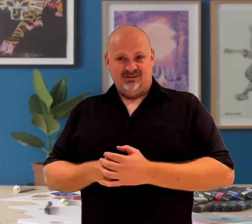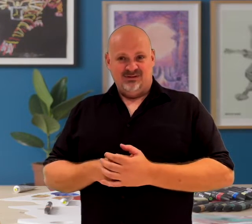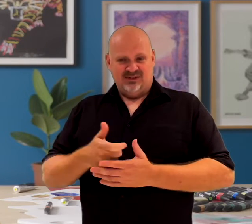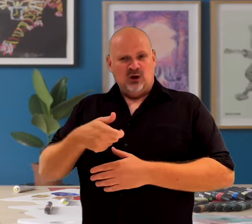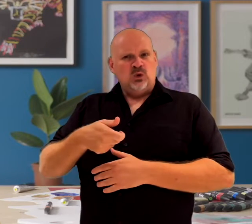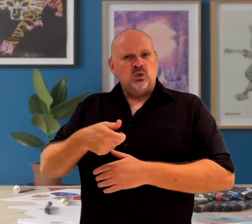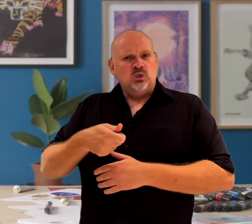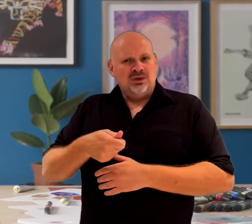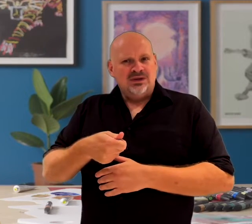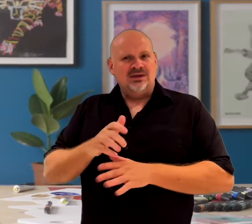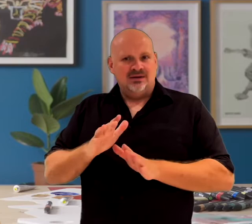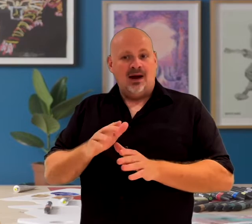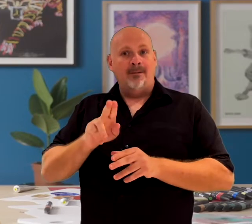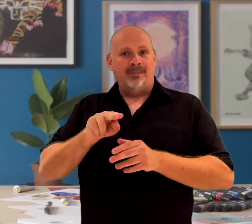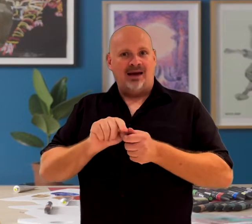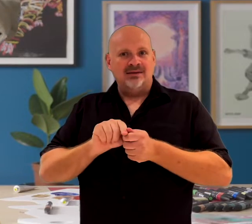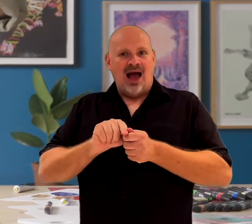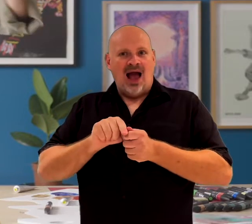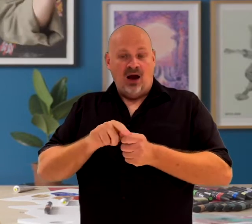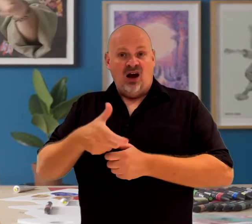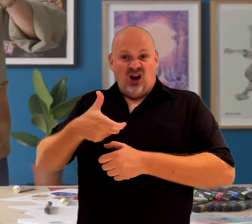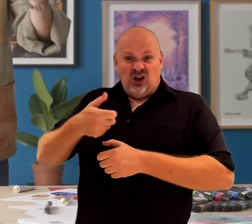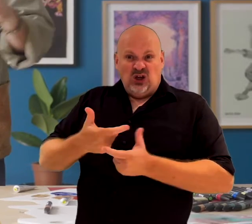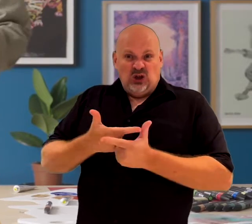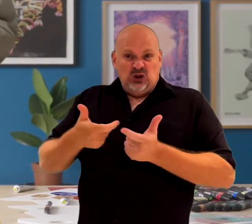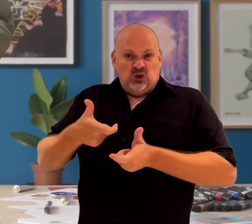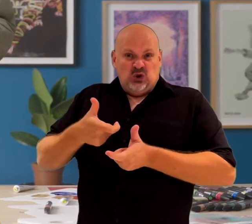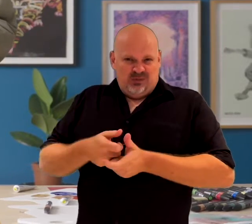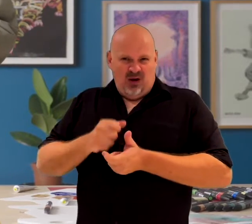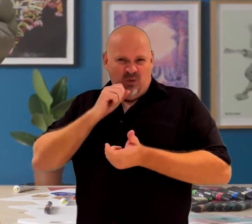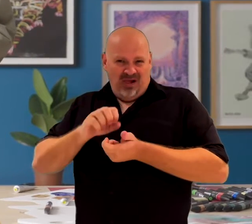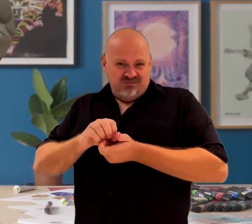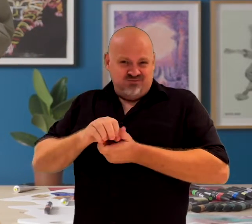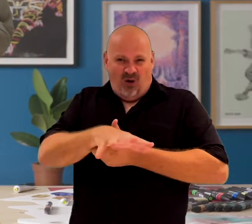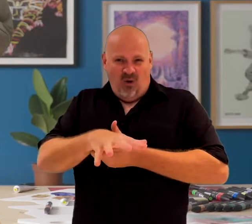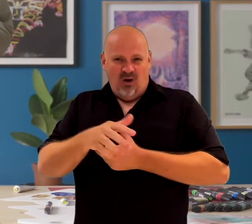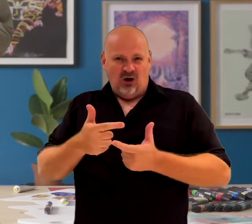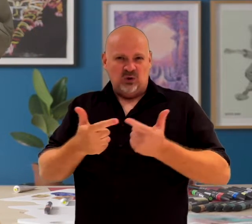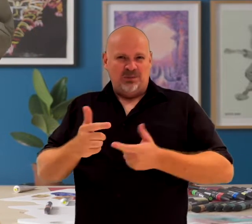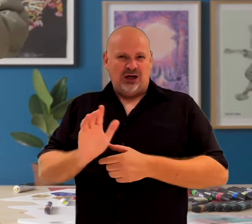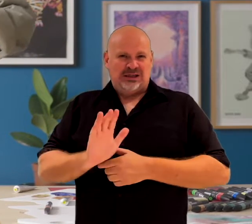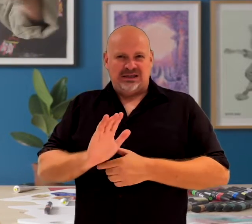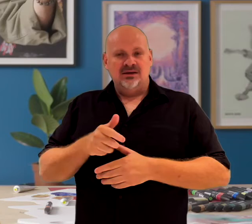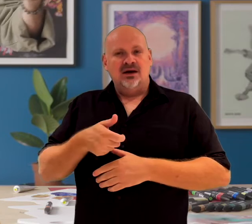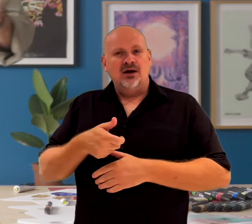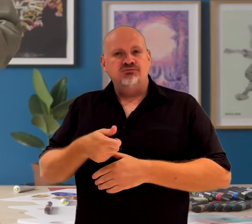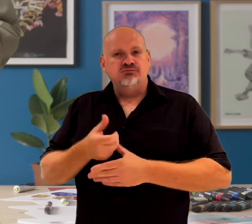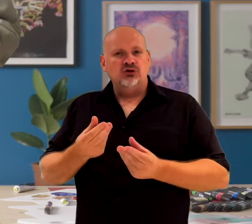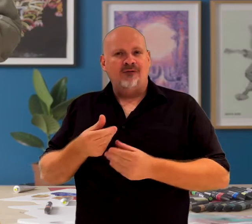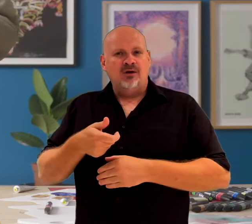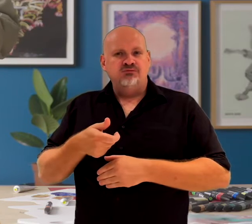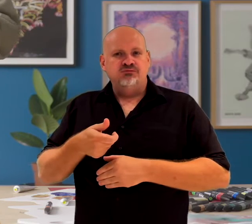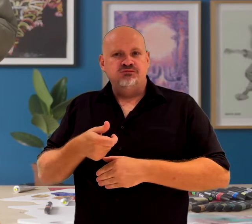gotta squeeze it just enough so that the paint comes out, but so not too Not too much, because if you squeeze it too much, it'll just